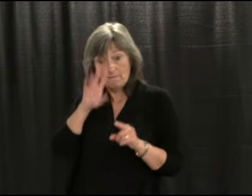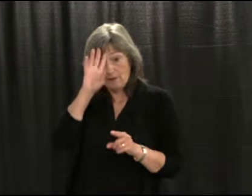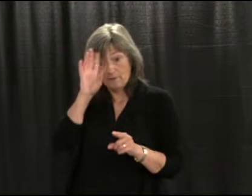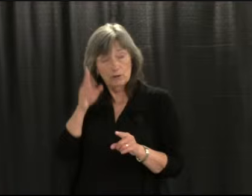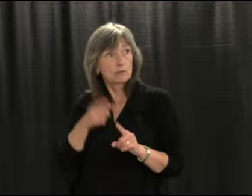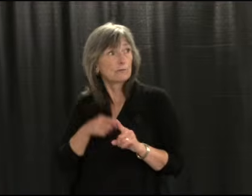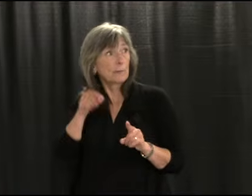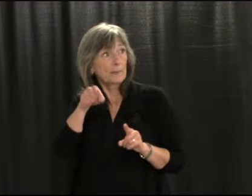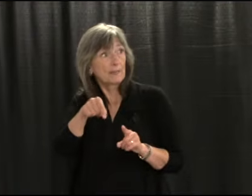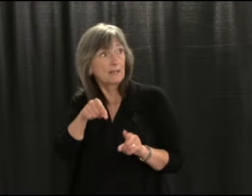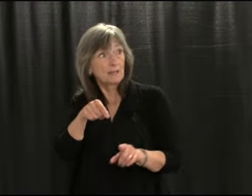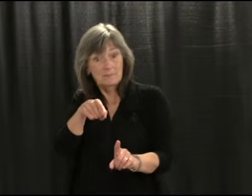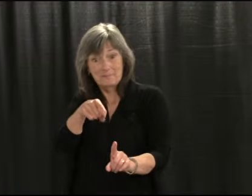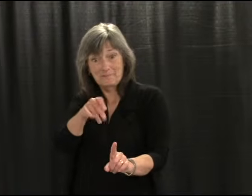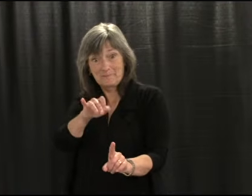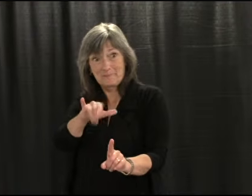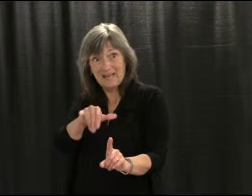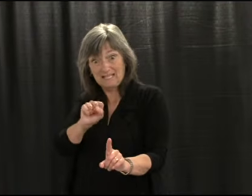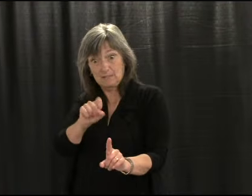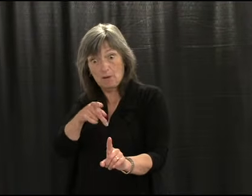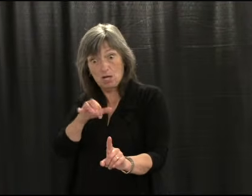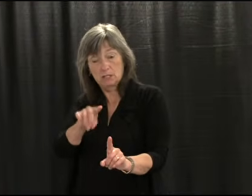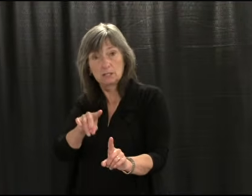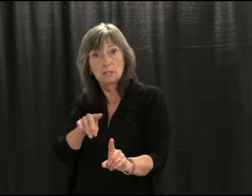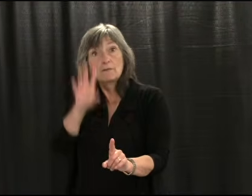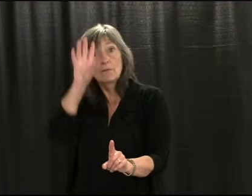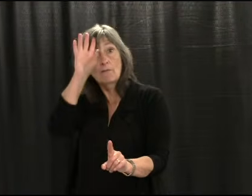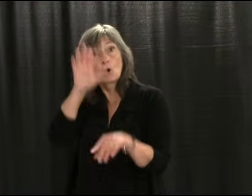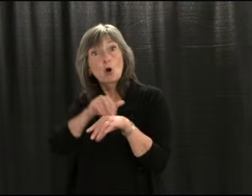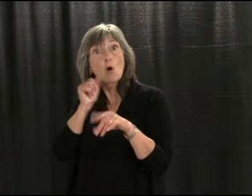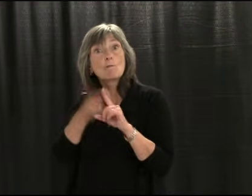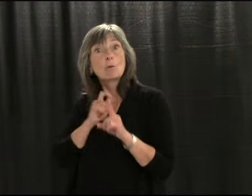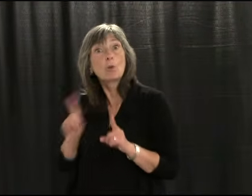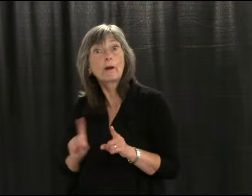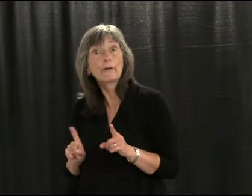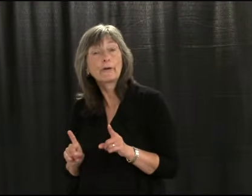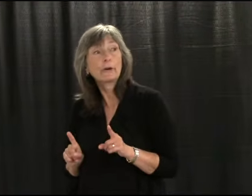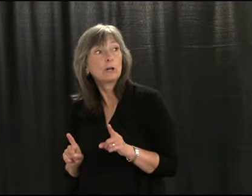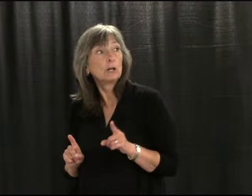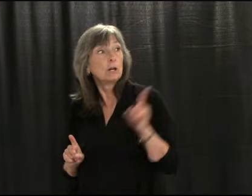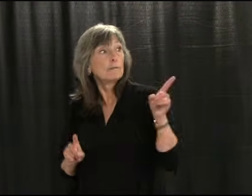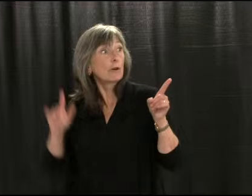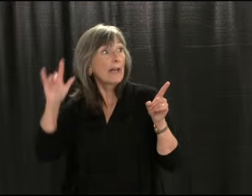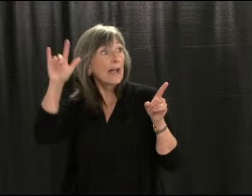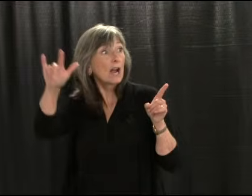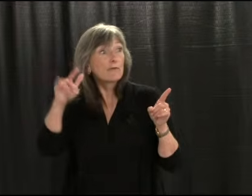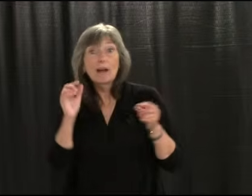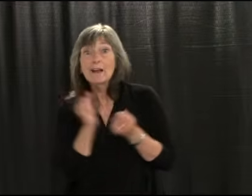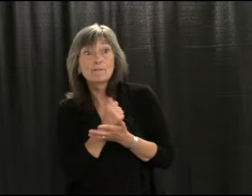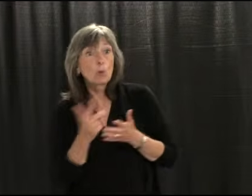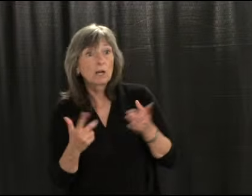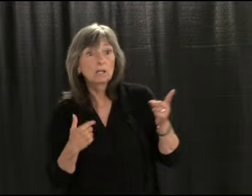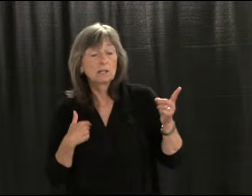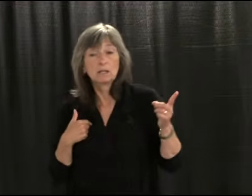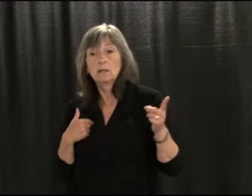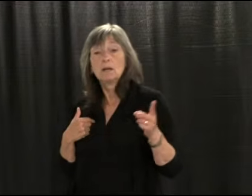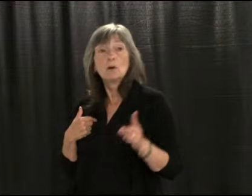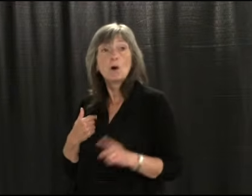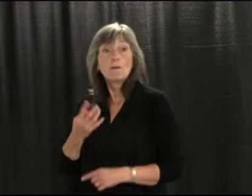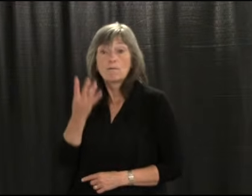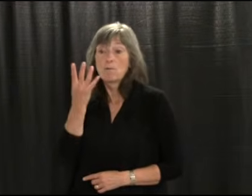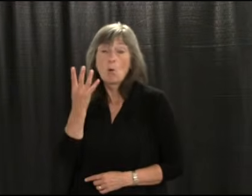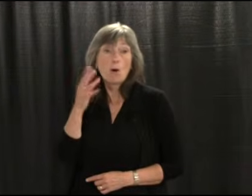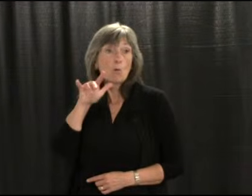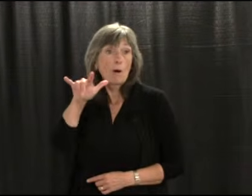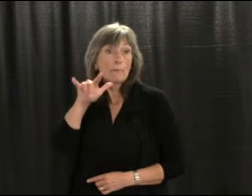firefighters? Yeah, so just to fight the fire in Patty's Pond, where do people come from, just to explain that? So the air assets? And everybody. Yeah, I mean, as you know, we have 4 water bombers,